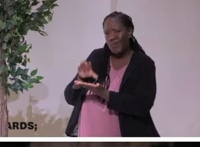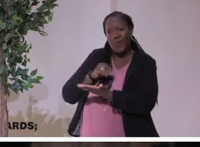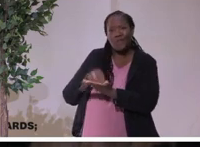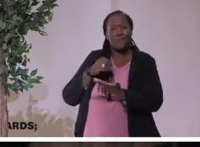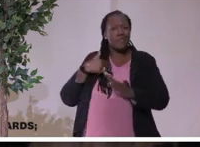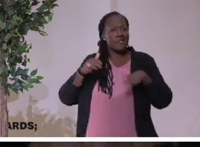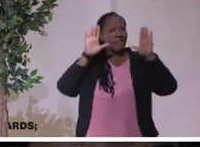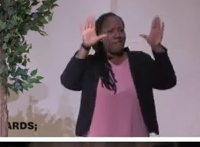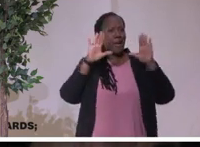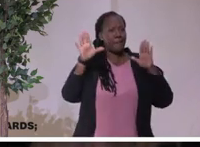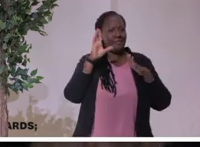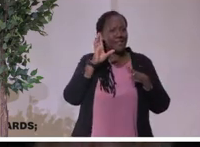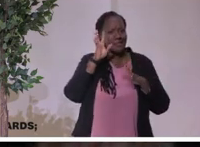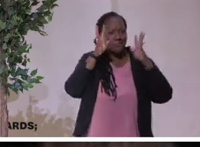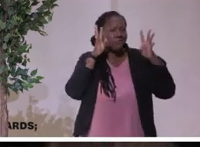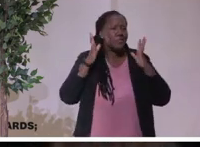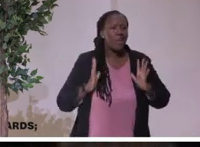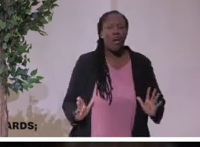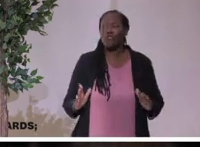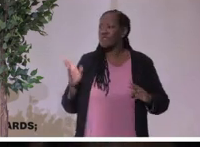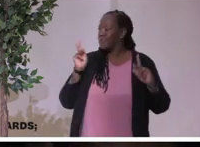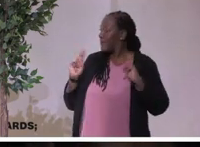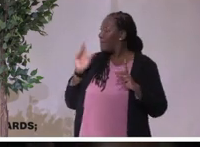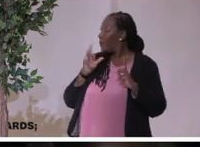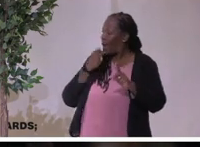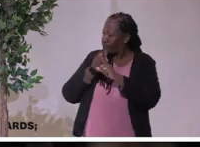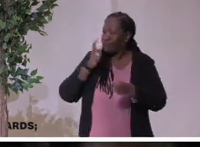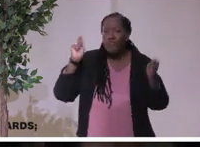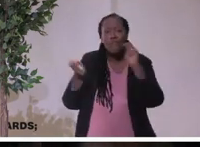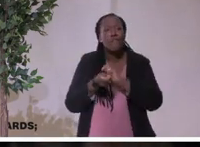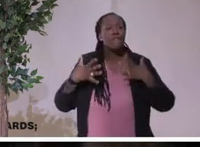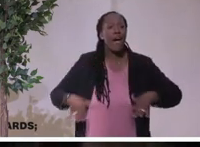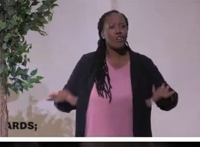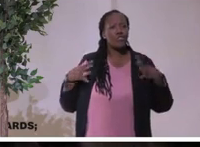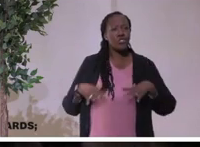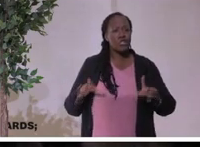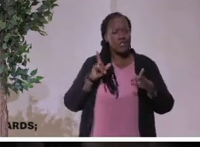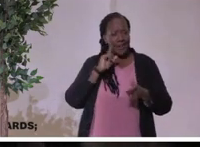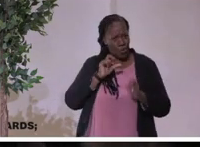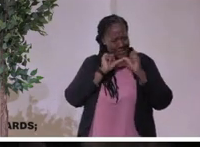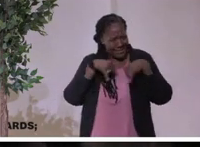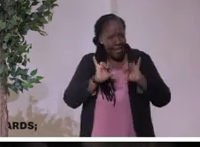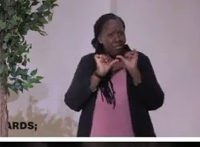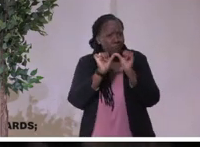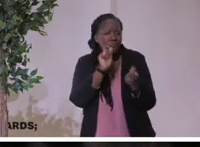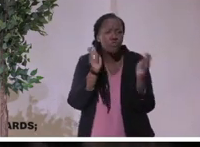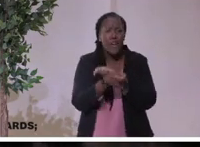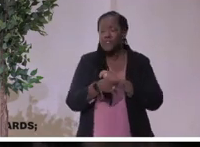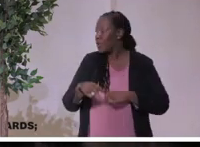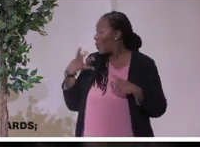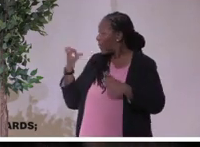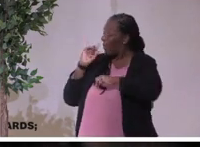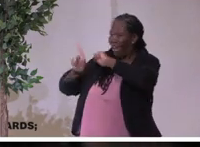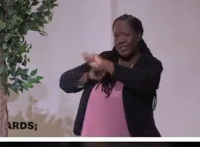fabulous designers and those who are into the fashion, those who even made a change or are still making a change within it. We want to make sure we ask some questions, get some information,